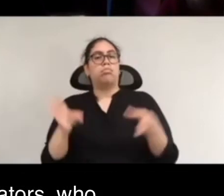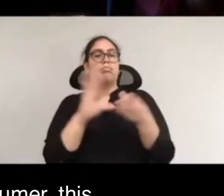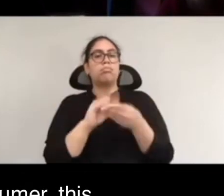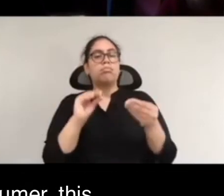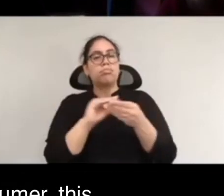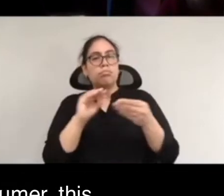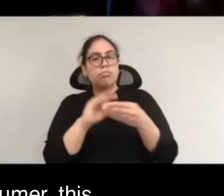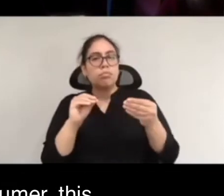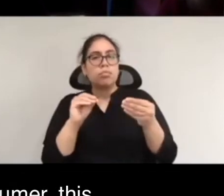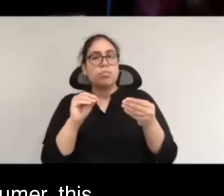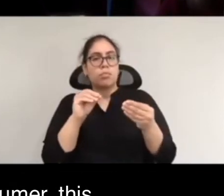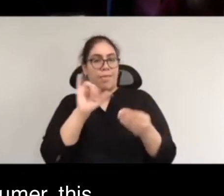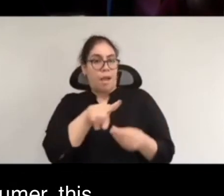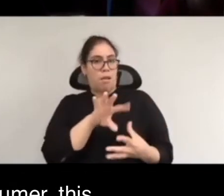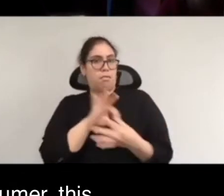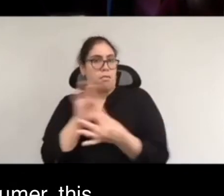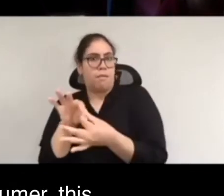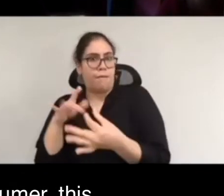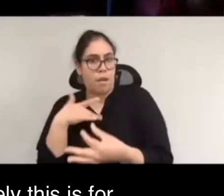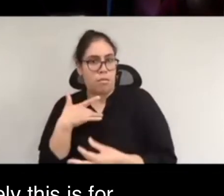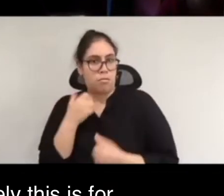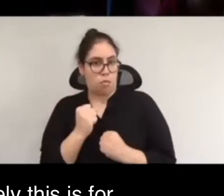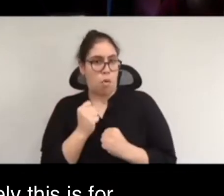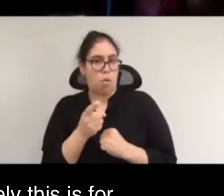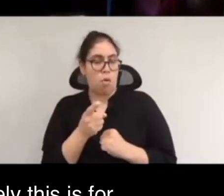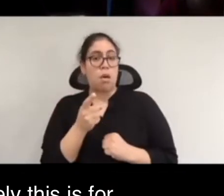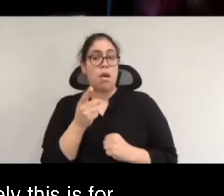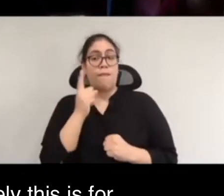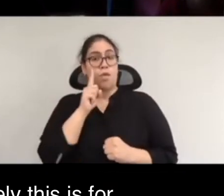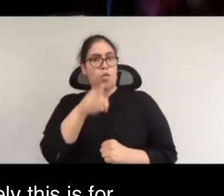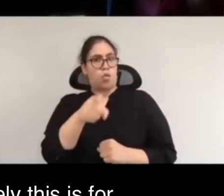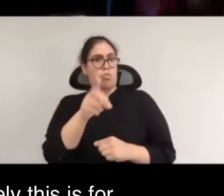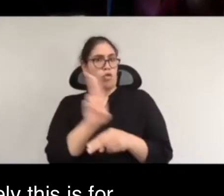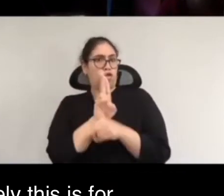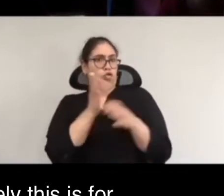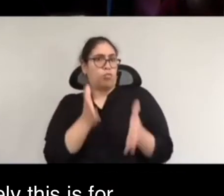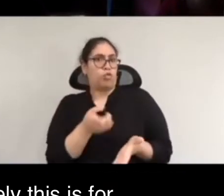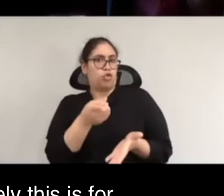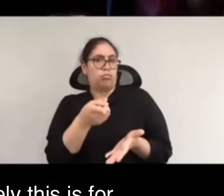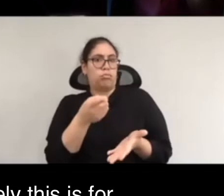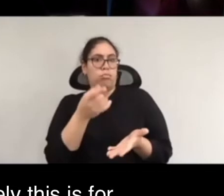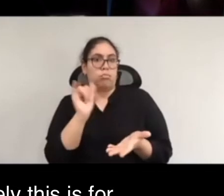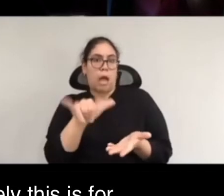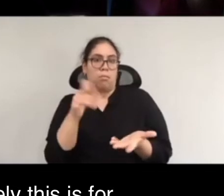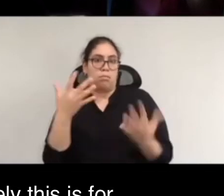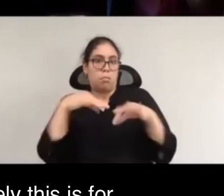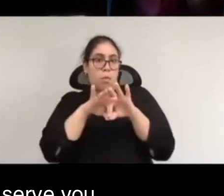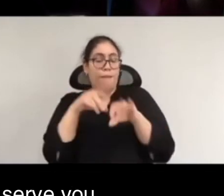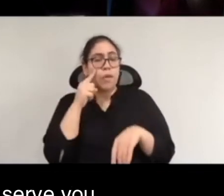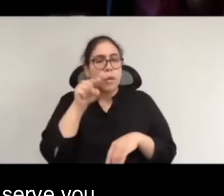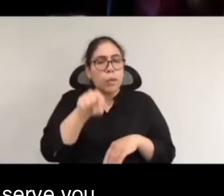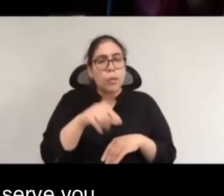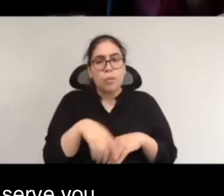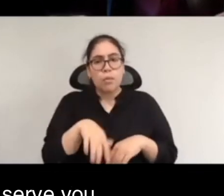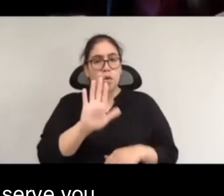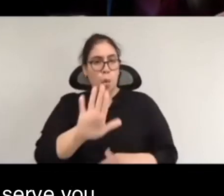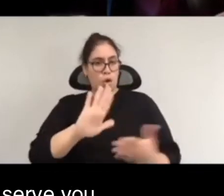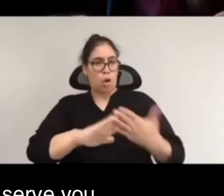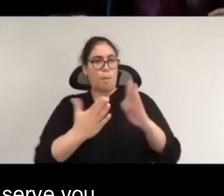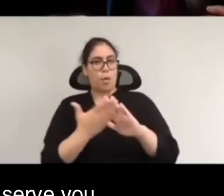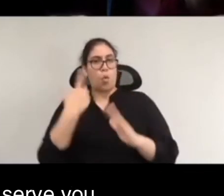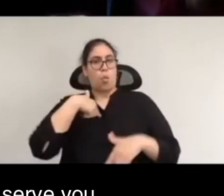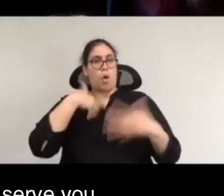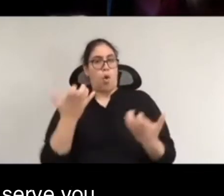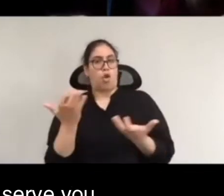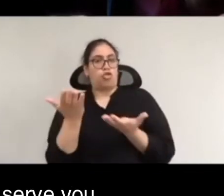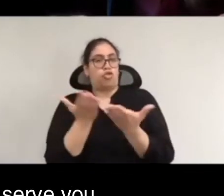with. And as a consumer, this is really important because ultimately this is for you and for your community. So we want to serve you